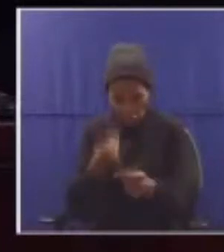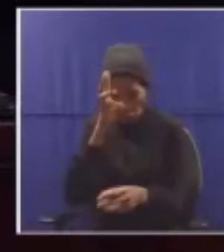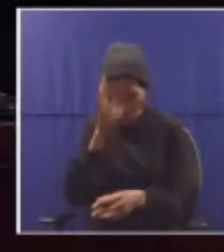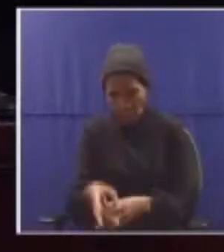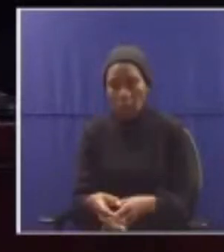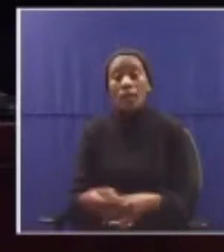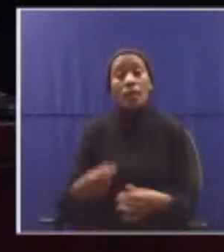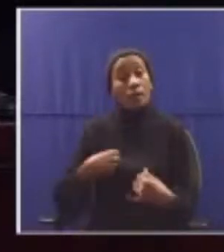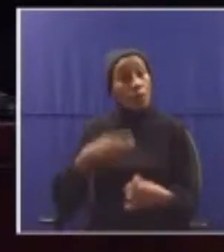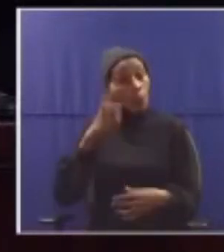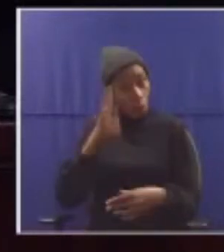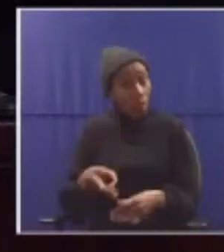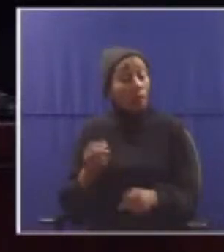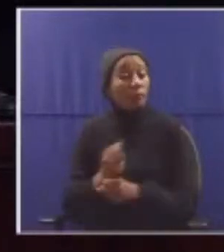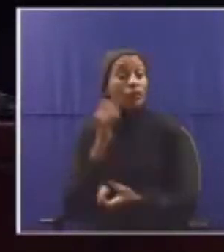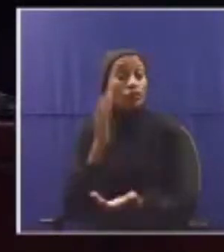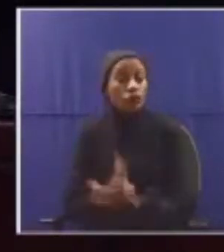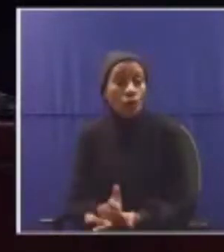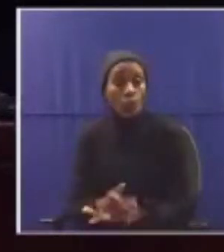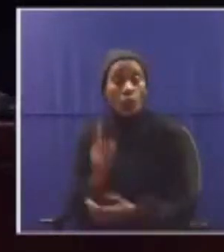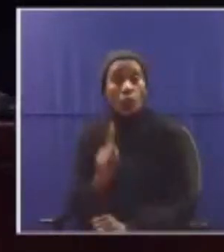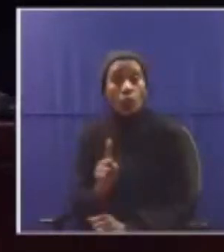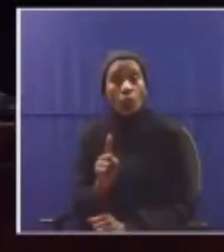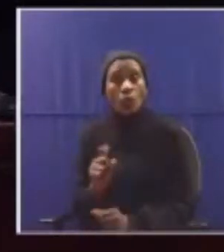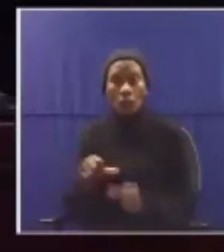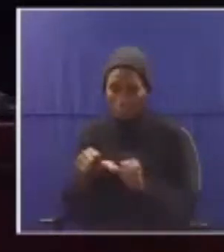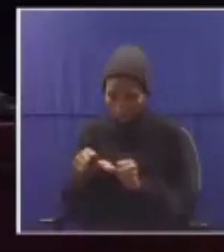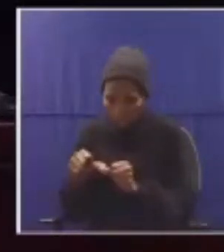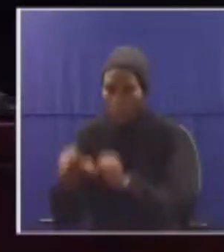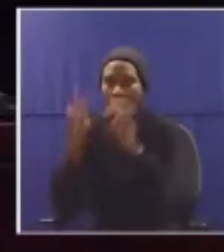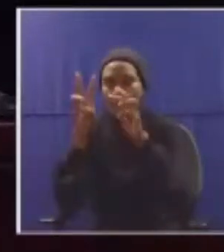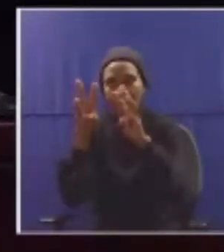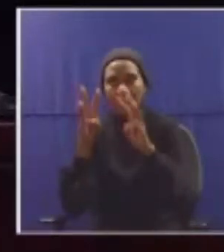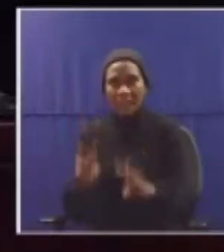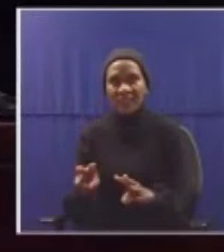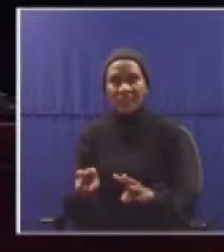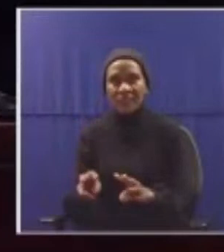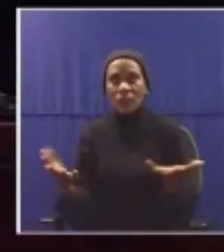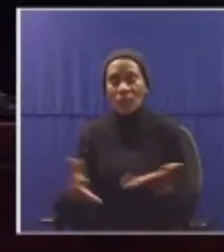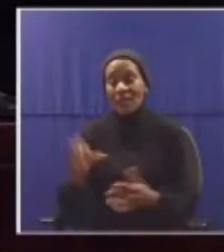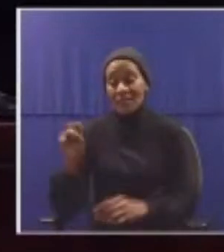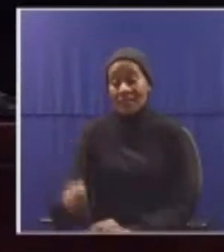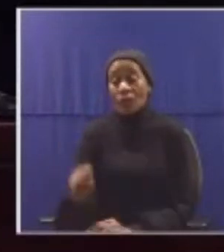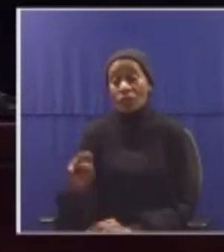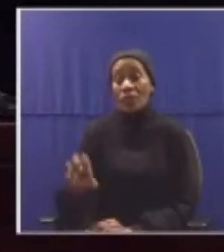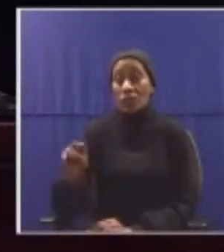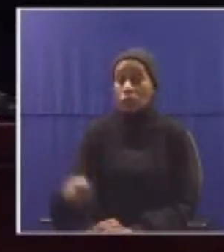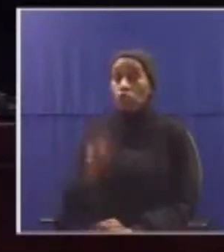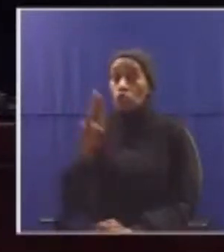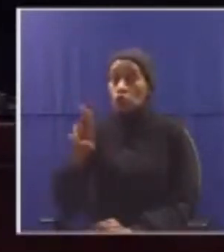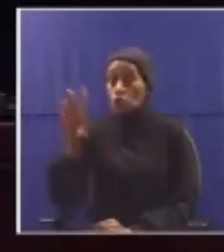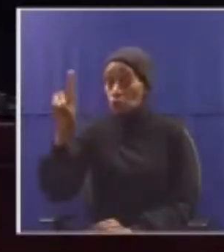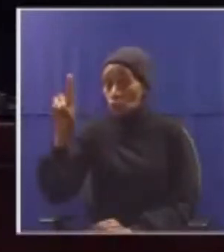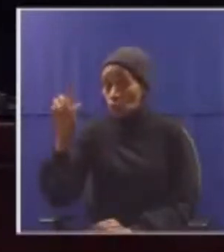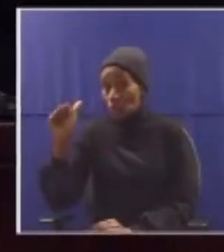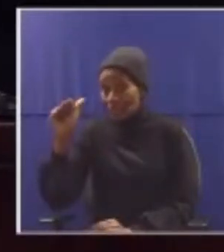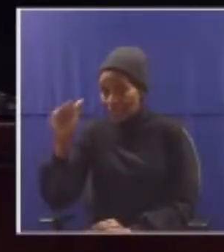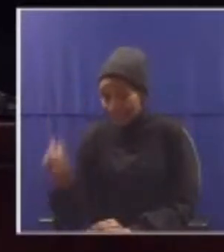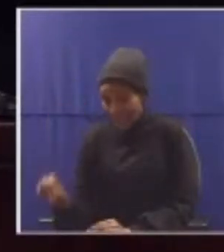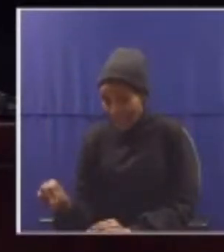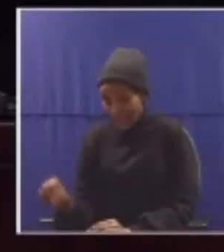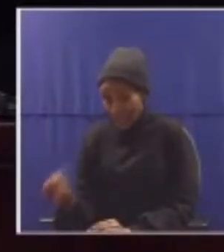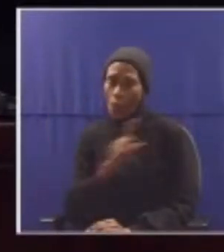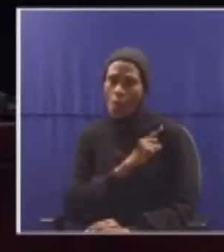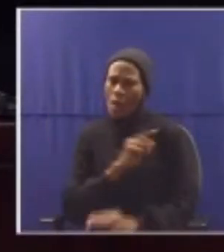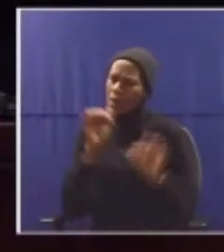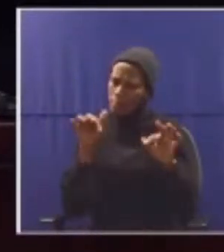we are going to make sure that there is lasting peace in South Sudan so that the people can